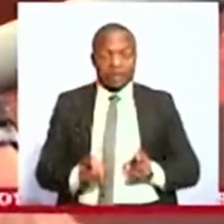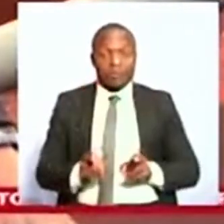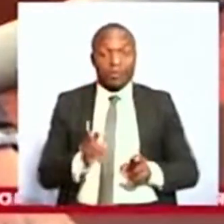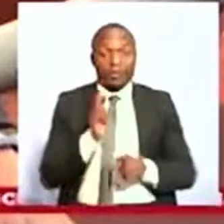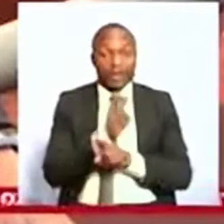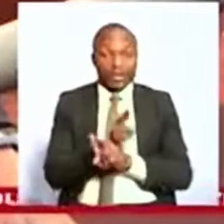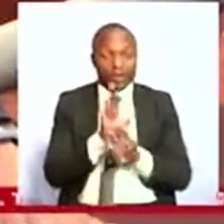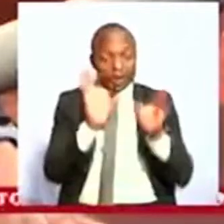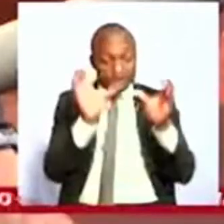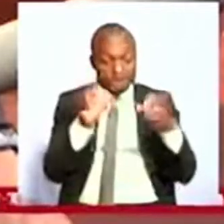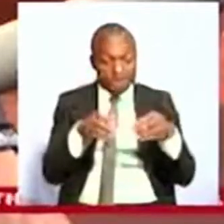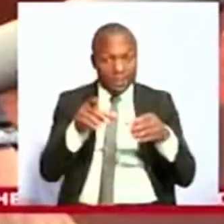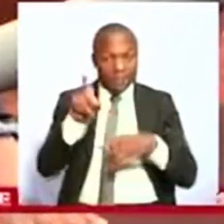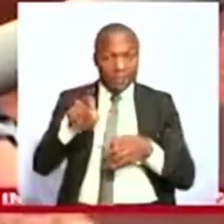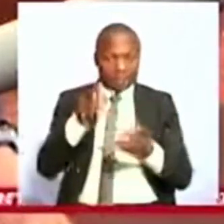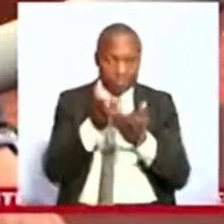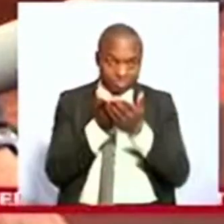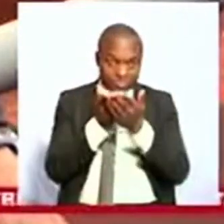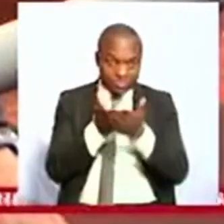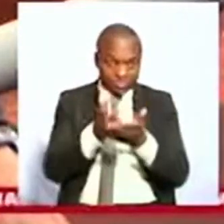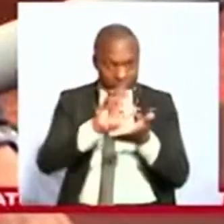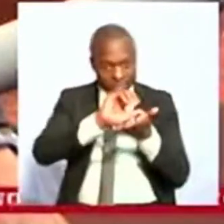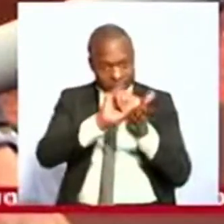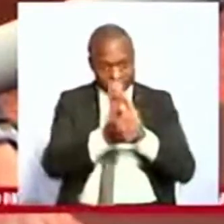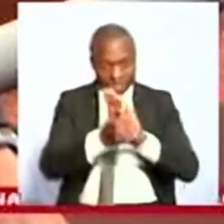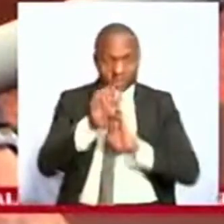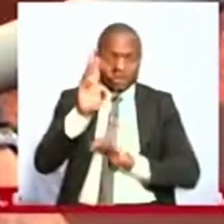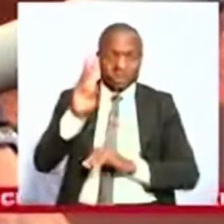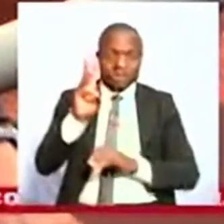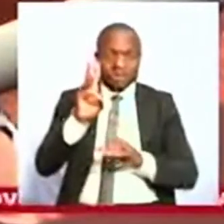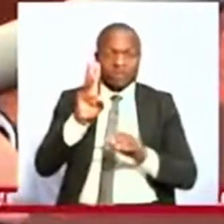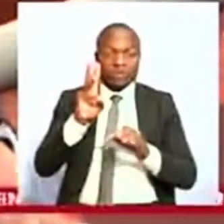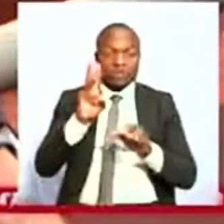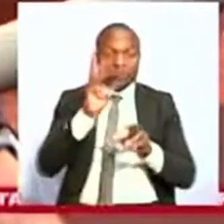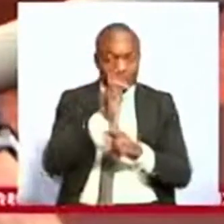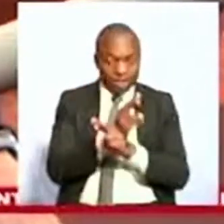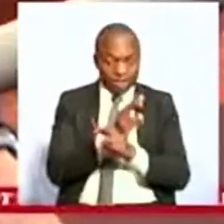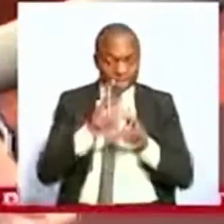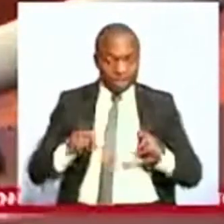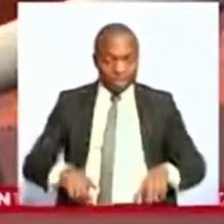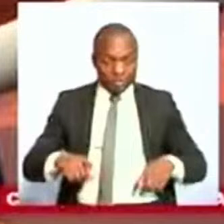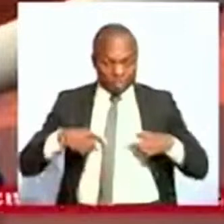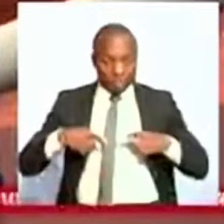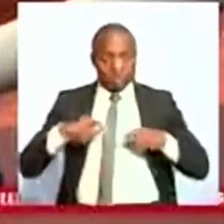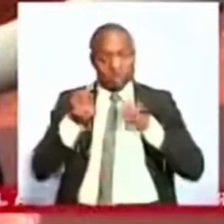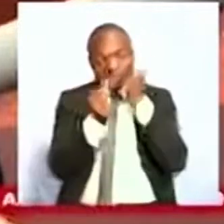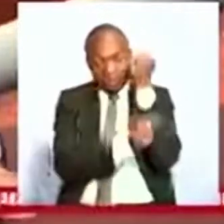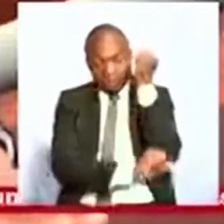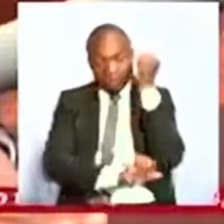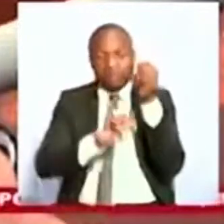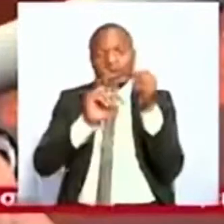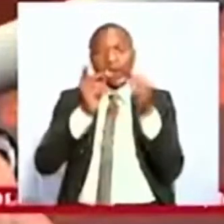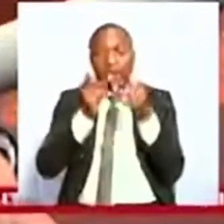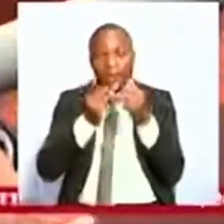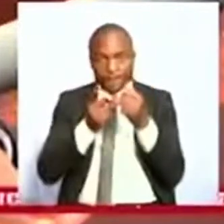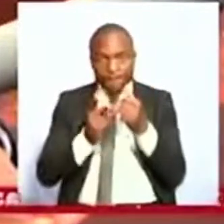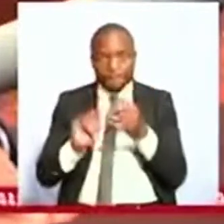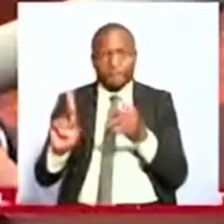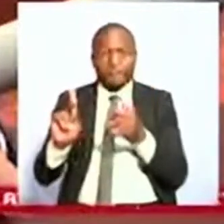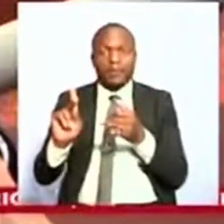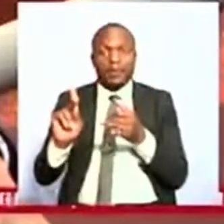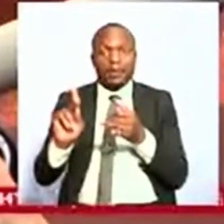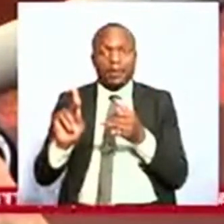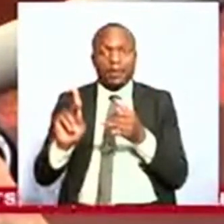which made submissions on Article 6 on the right to life, state parties are encouraged to actually move